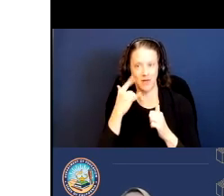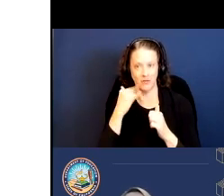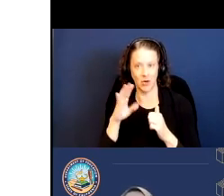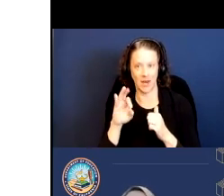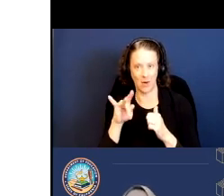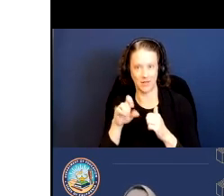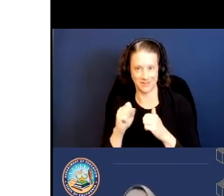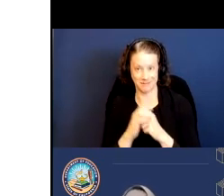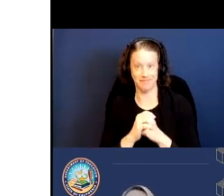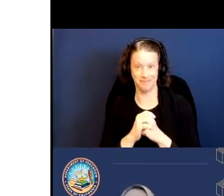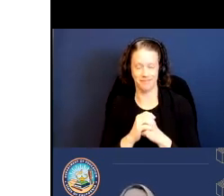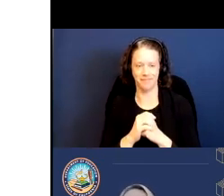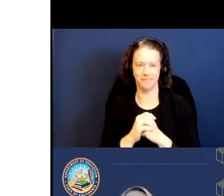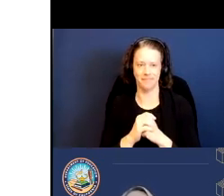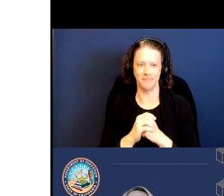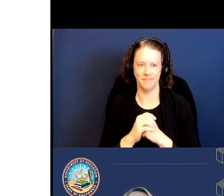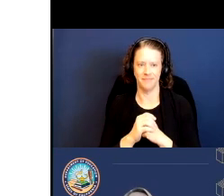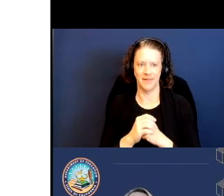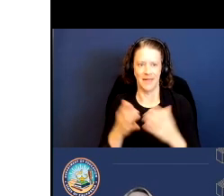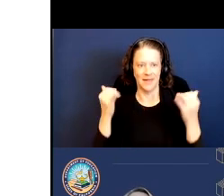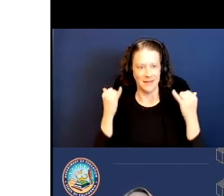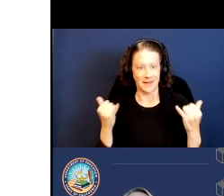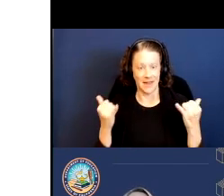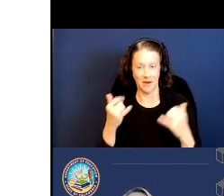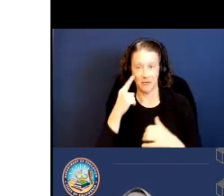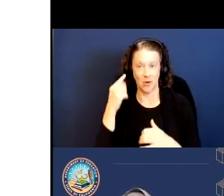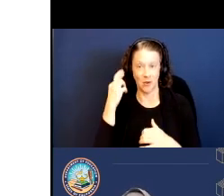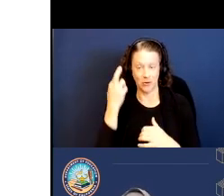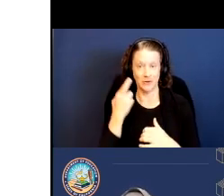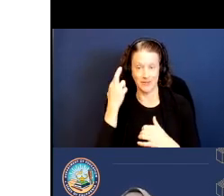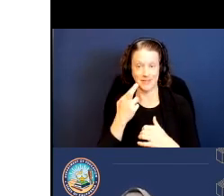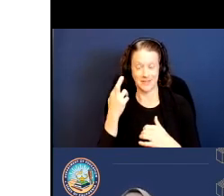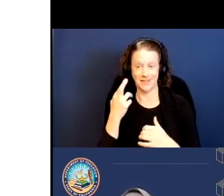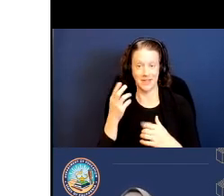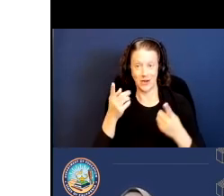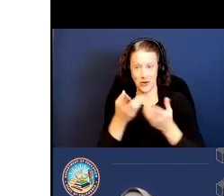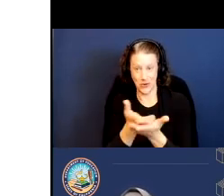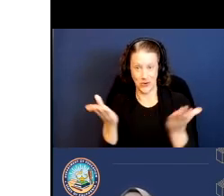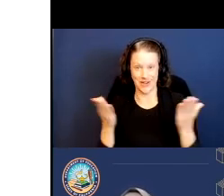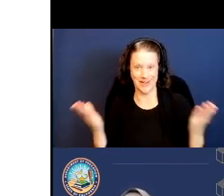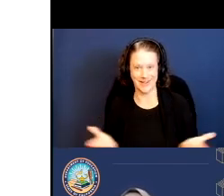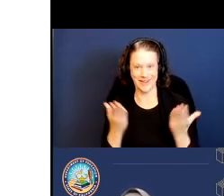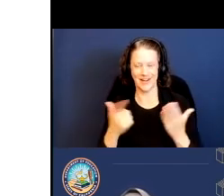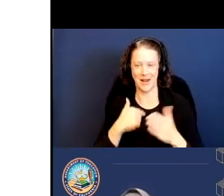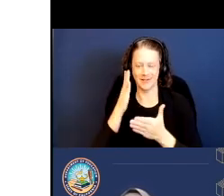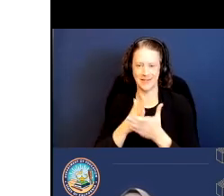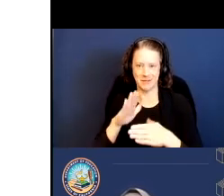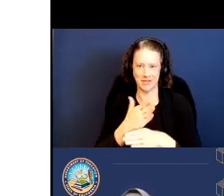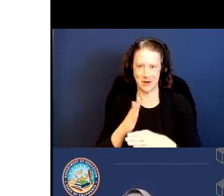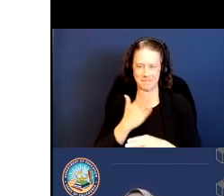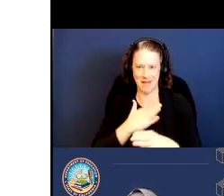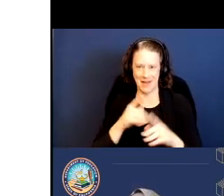counties. And now, for the reason you're here, I'm going to stop sharing my